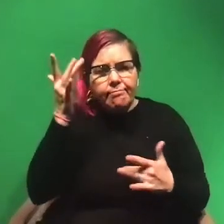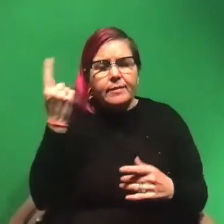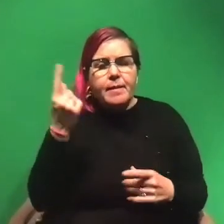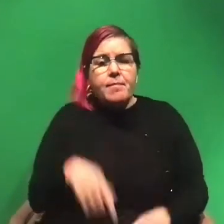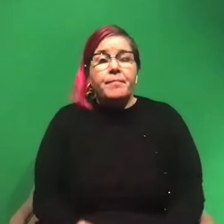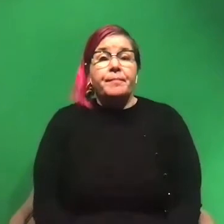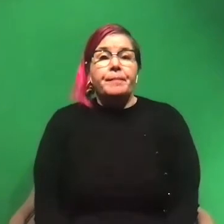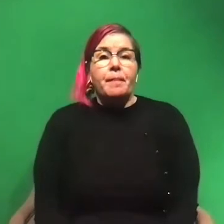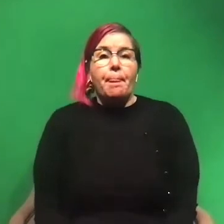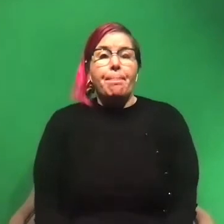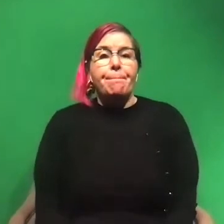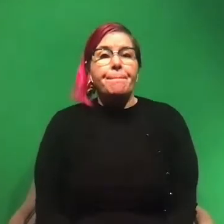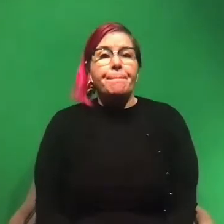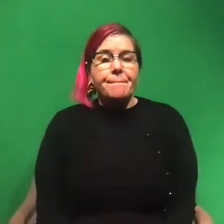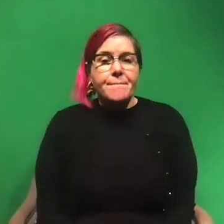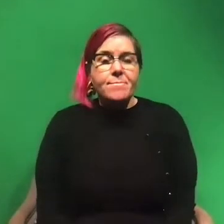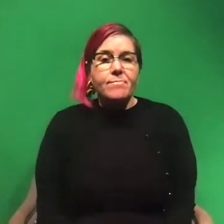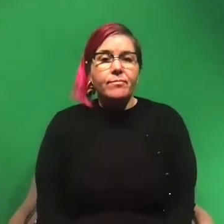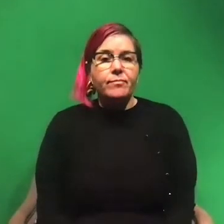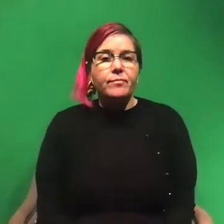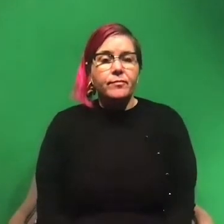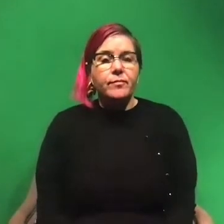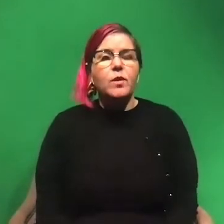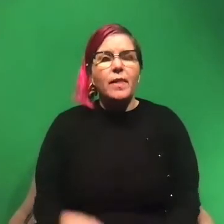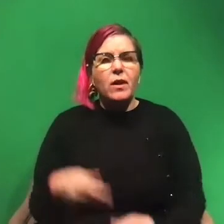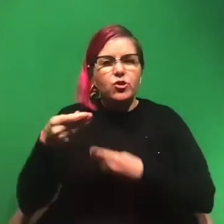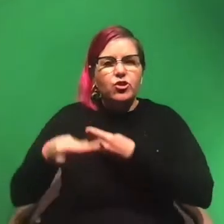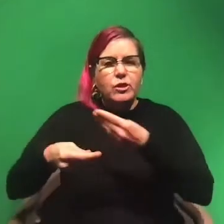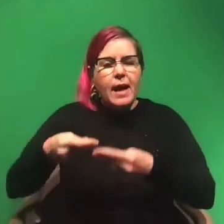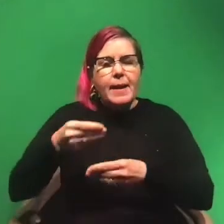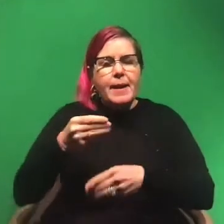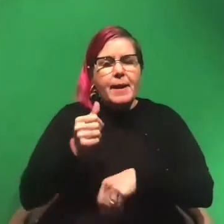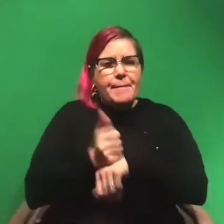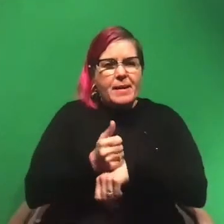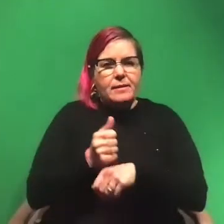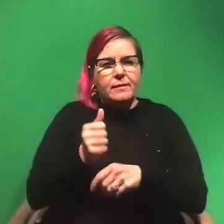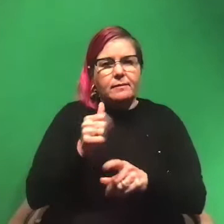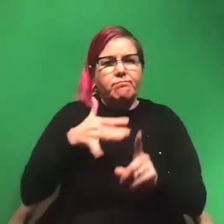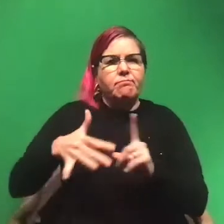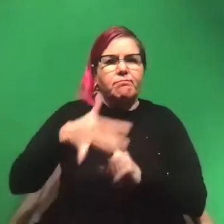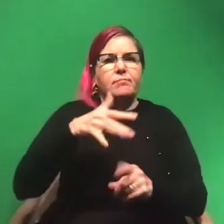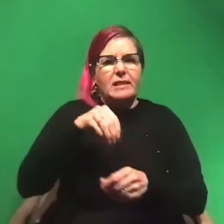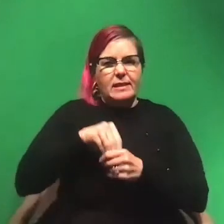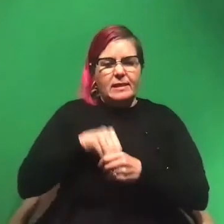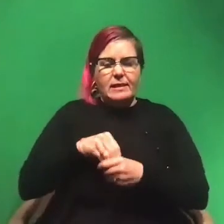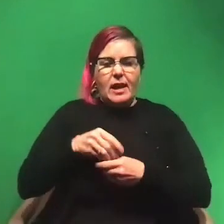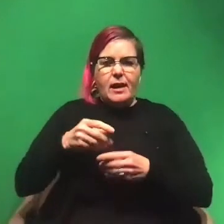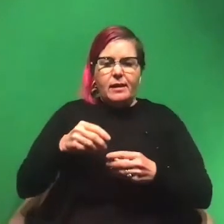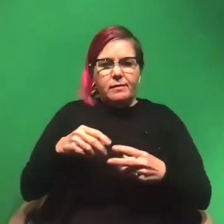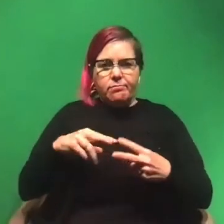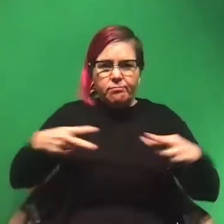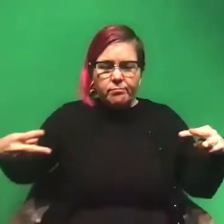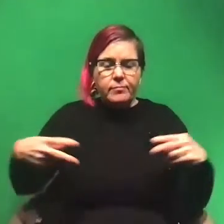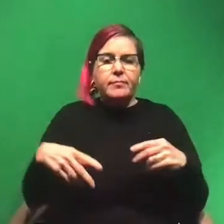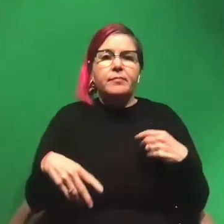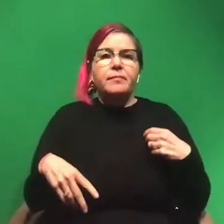some genetic based conditions because they're in our genome. And infectious disease is not an